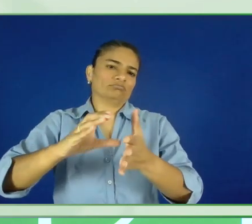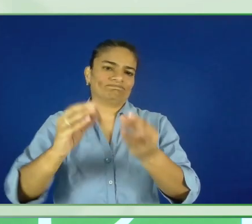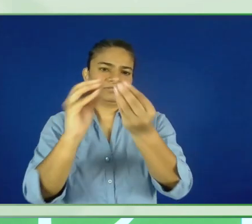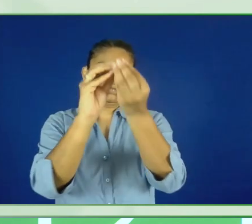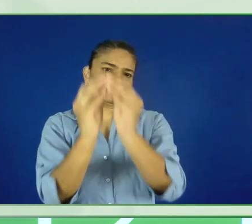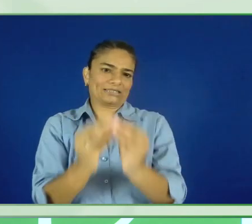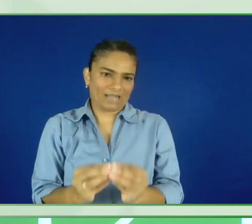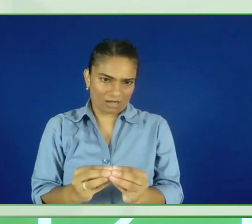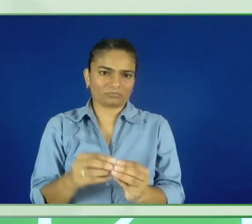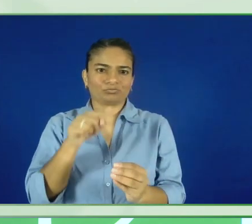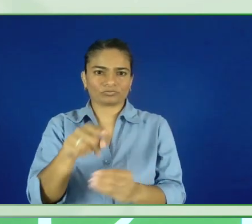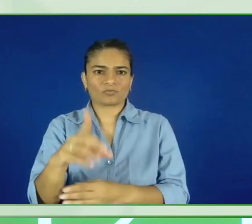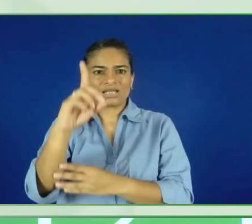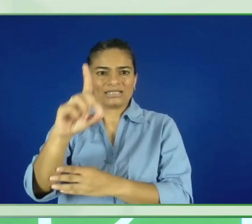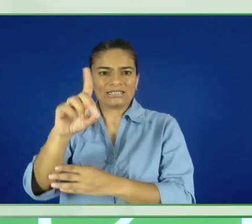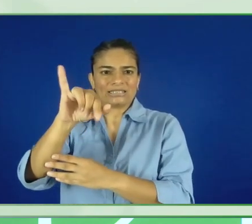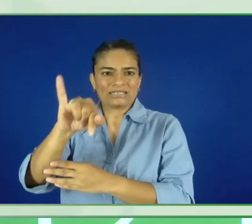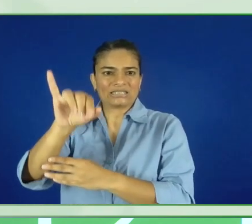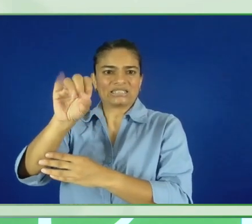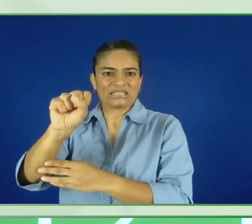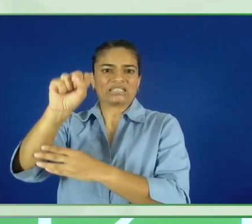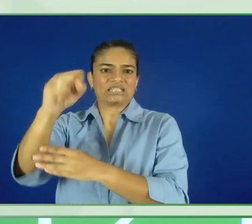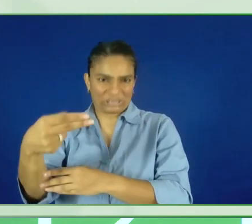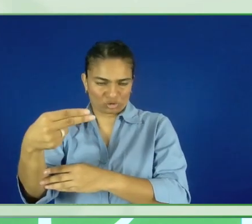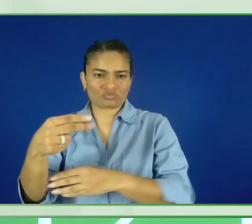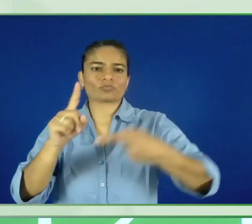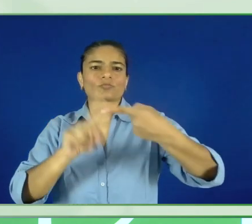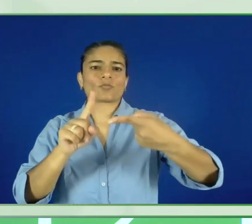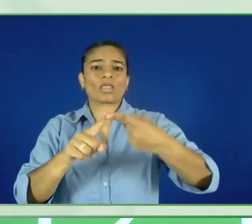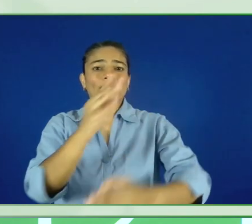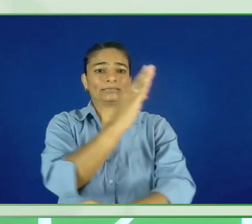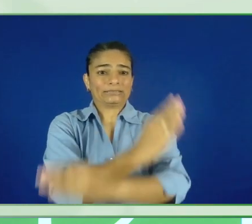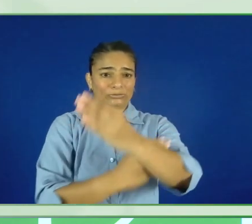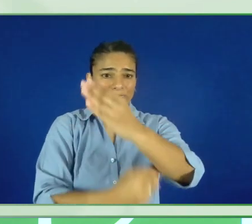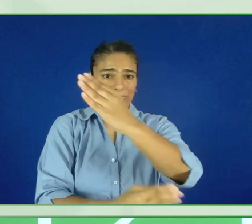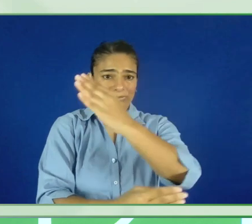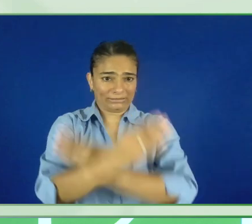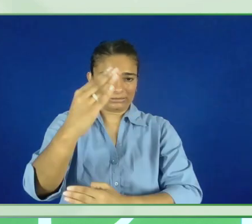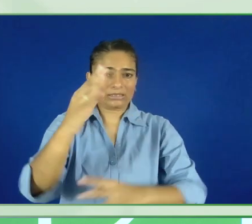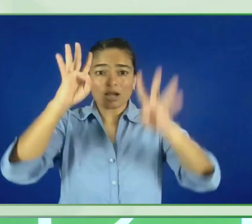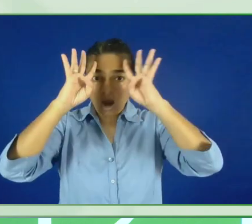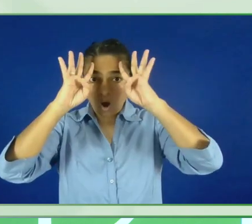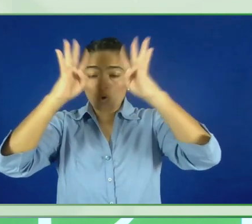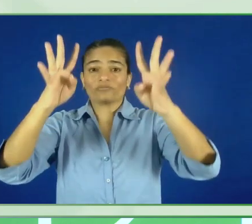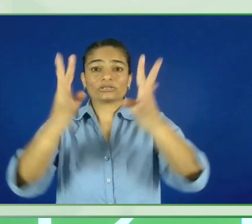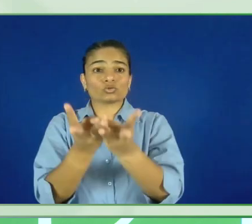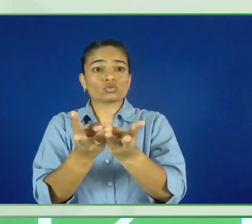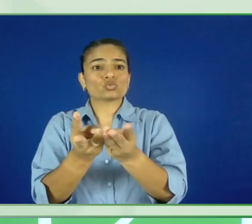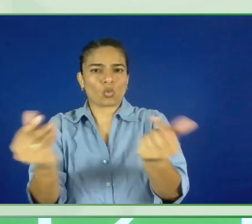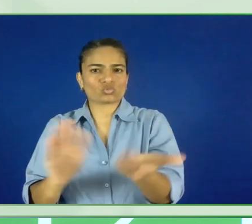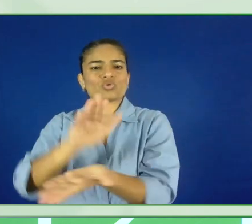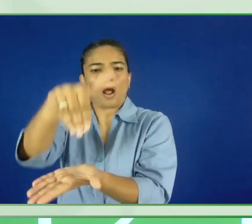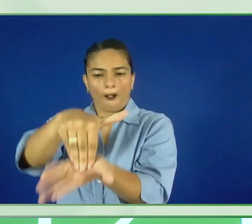In this AI platform, what we have done is that we try